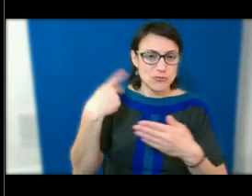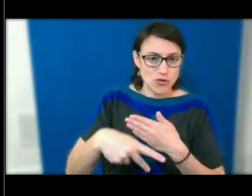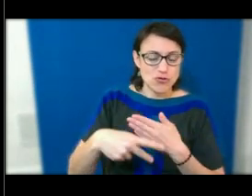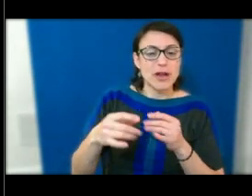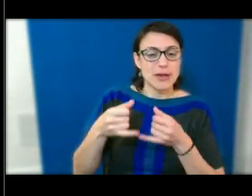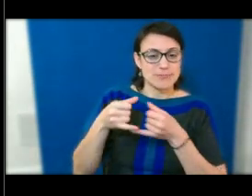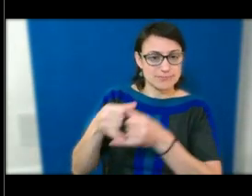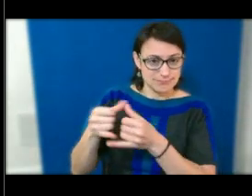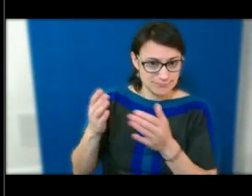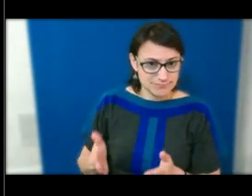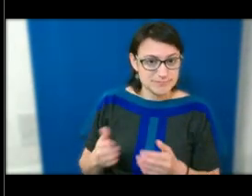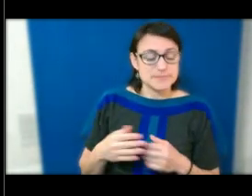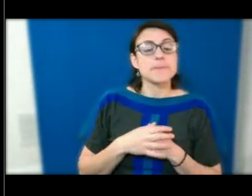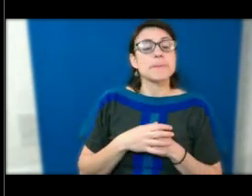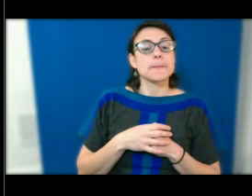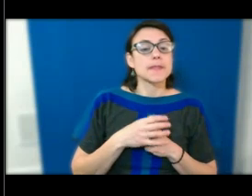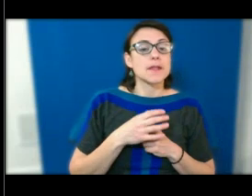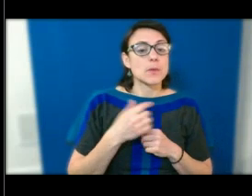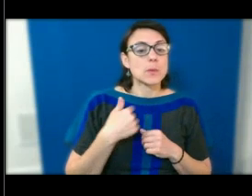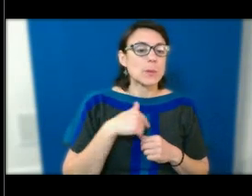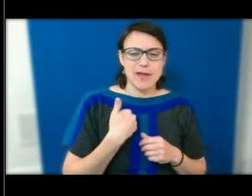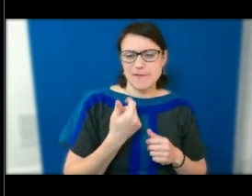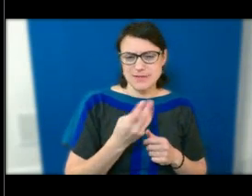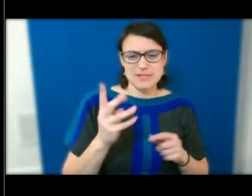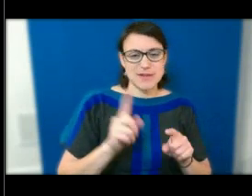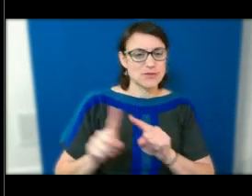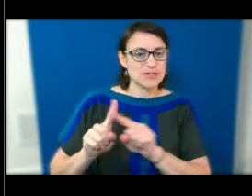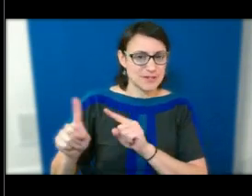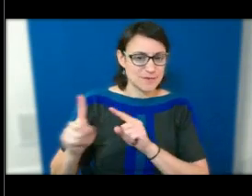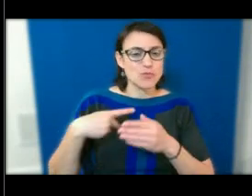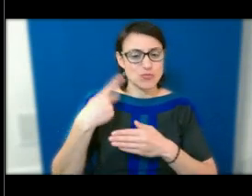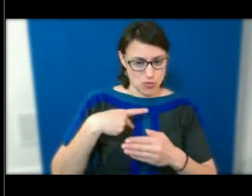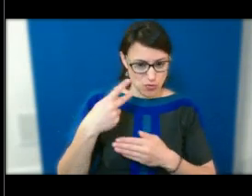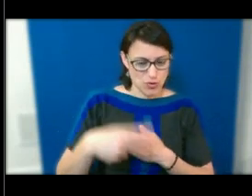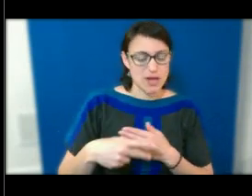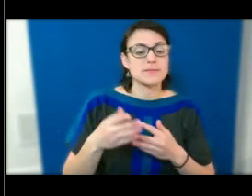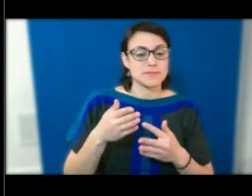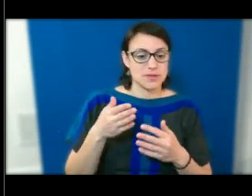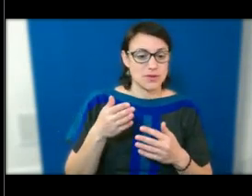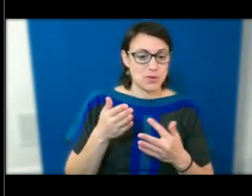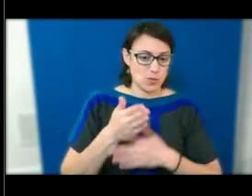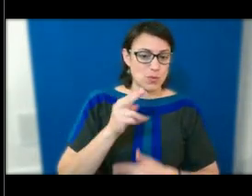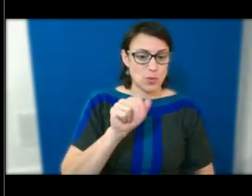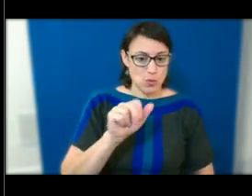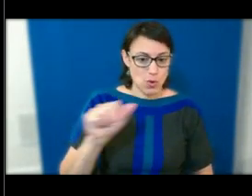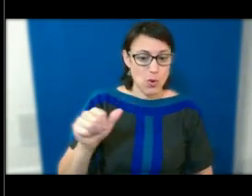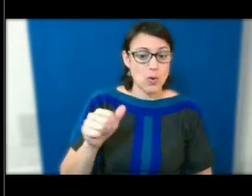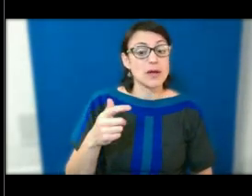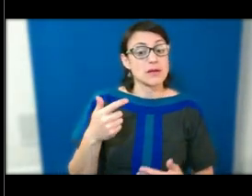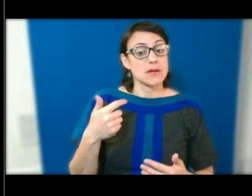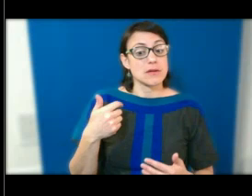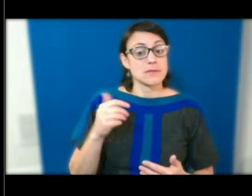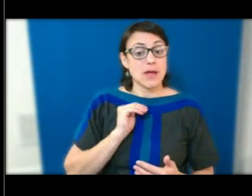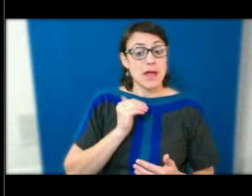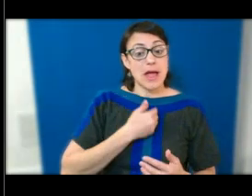NOAA. We are here to build a sense of community, really, and foster future partnerships and